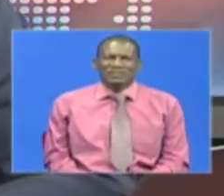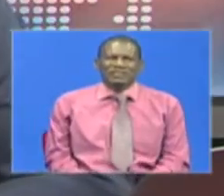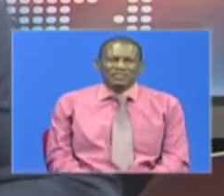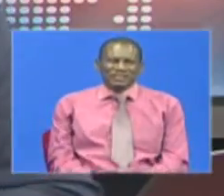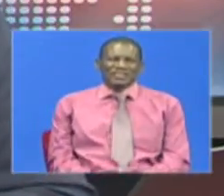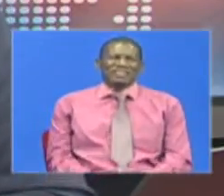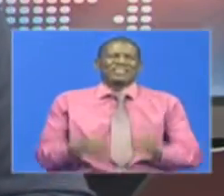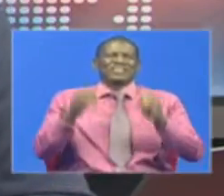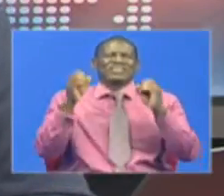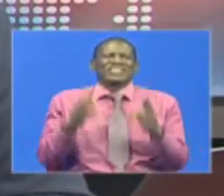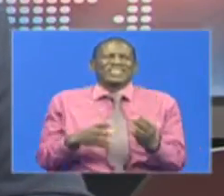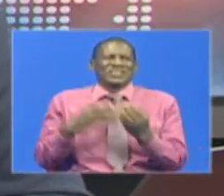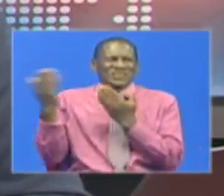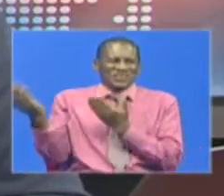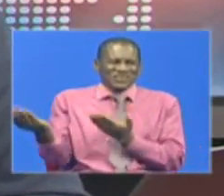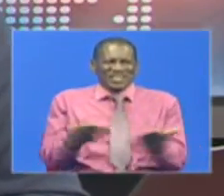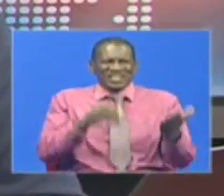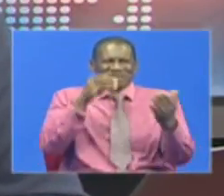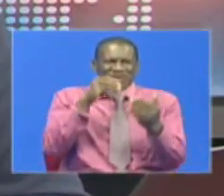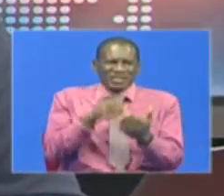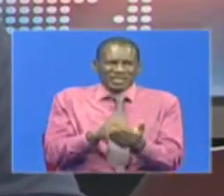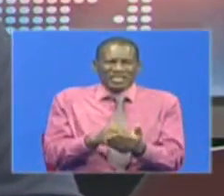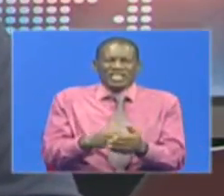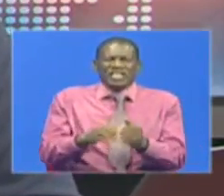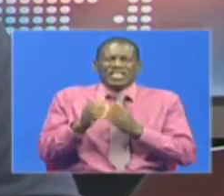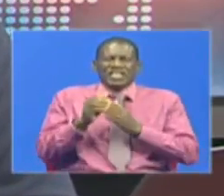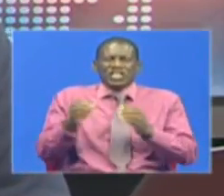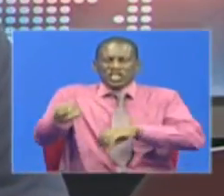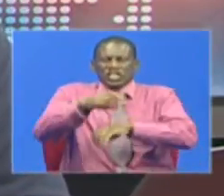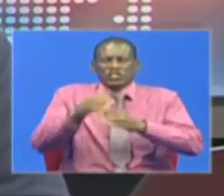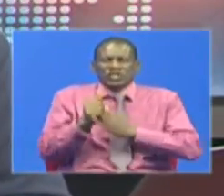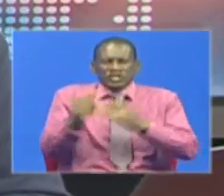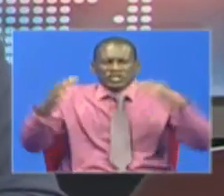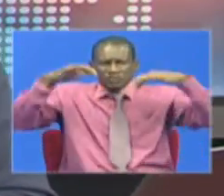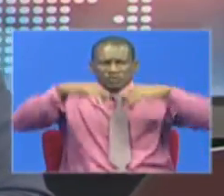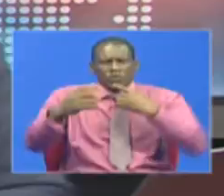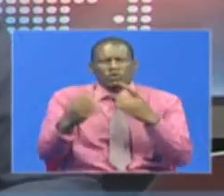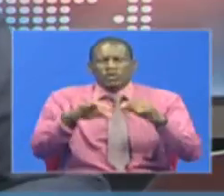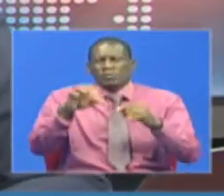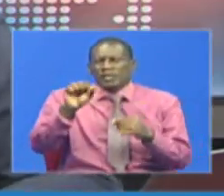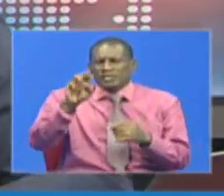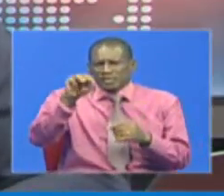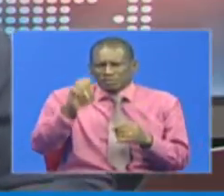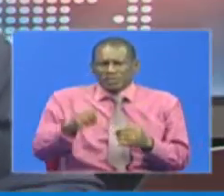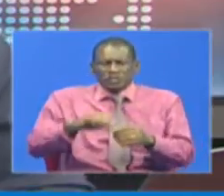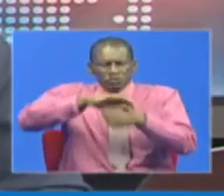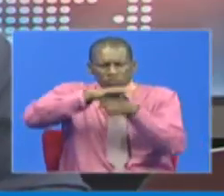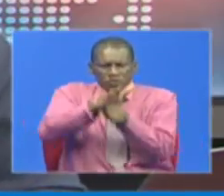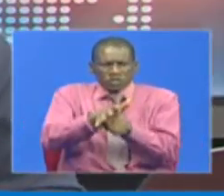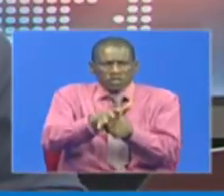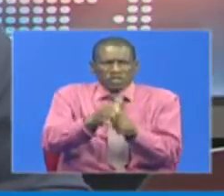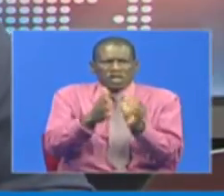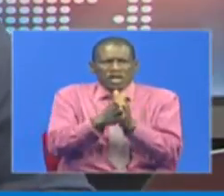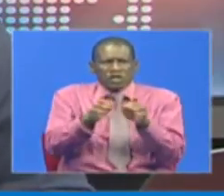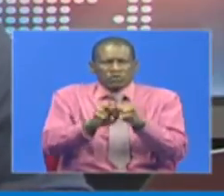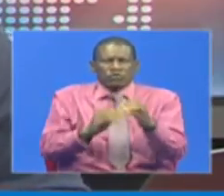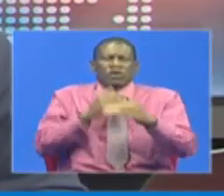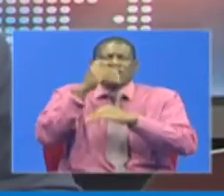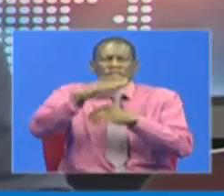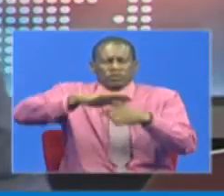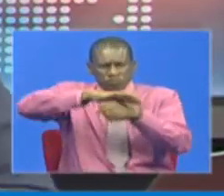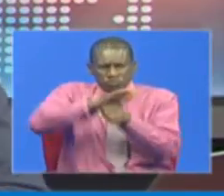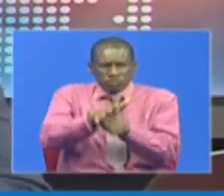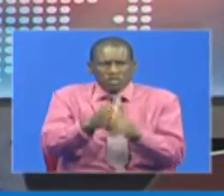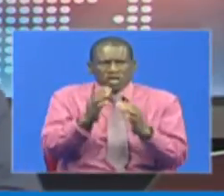Once again, welcome back to the Nation Leadership Forum. And like we said, we're talking about SMEs, the COVID-19 pandemic and beyond. And now let's start